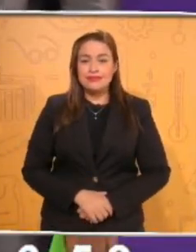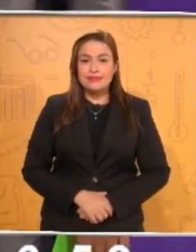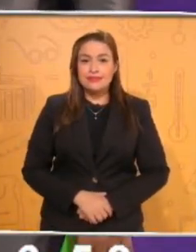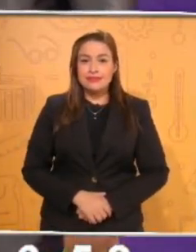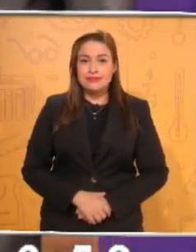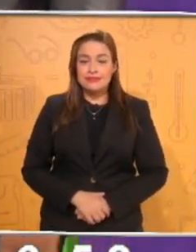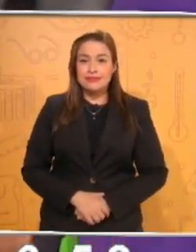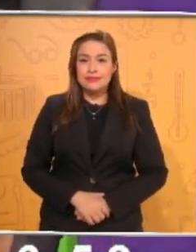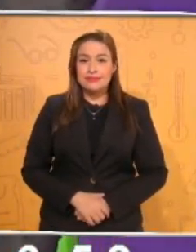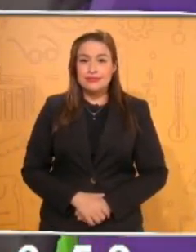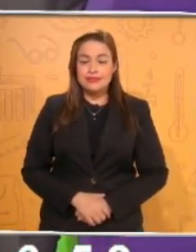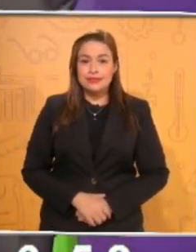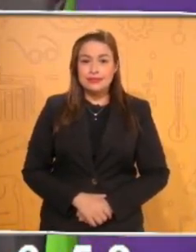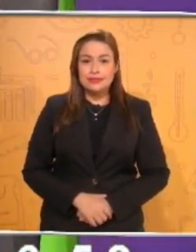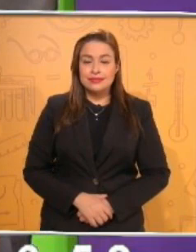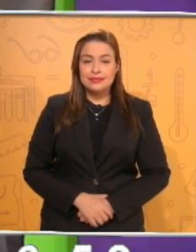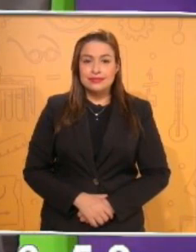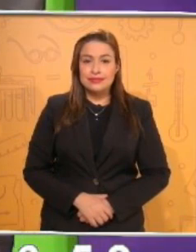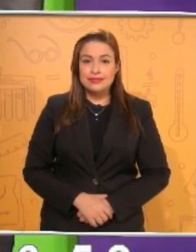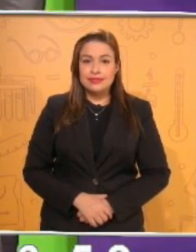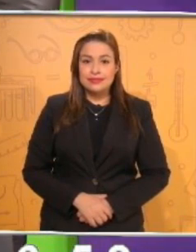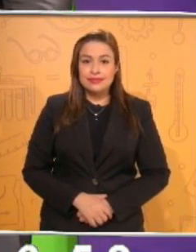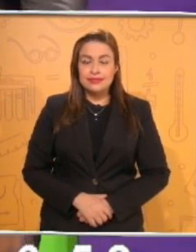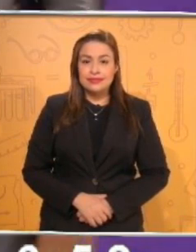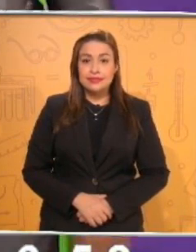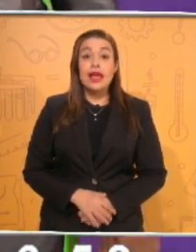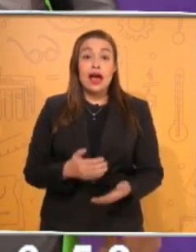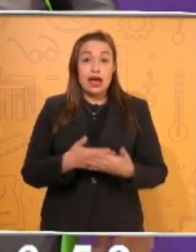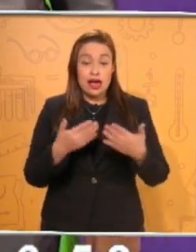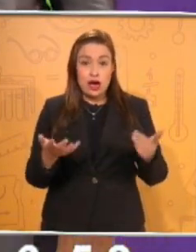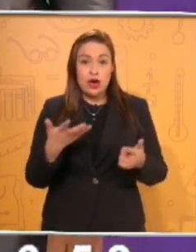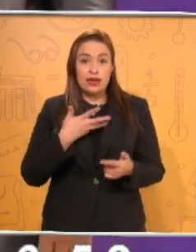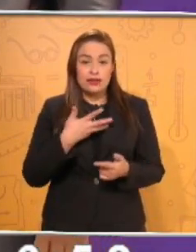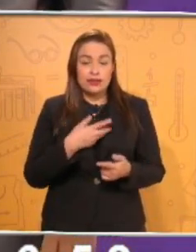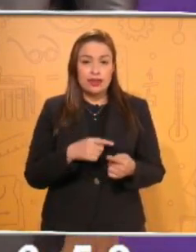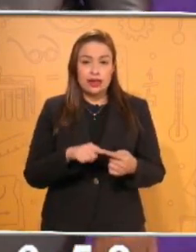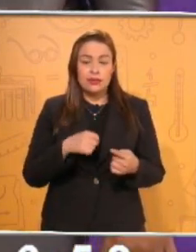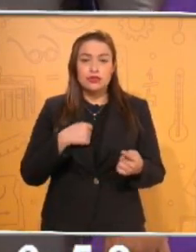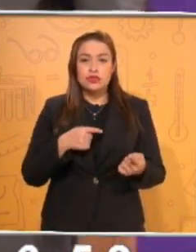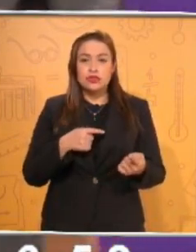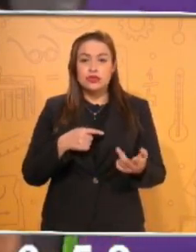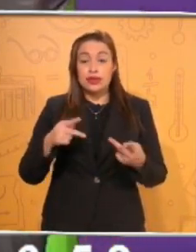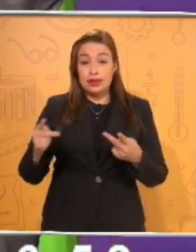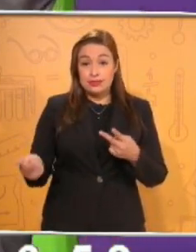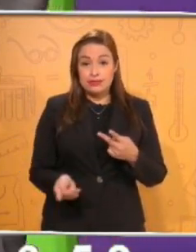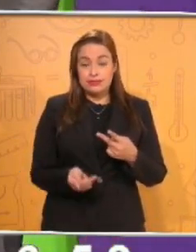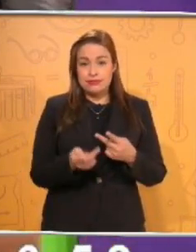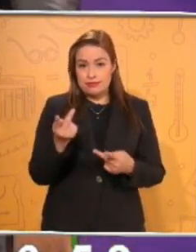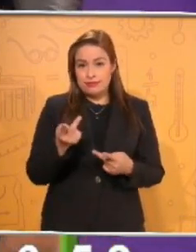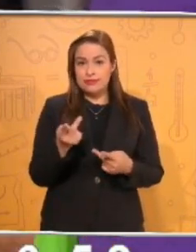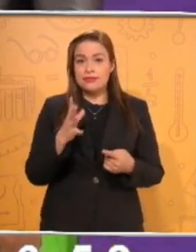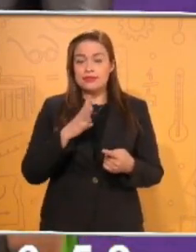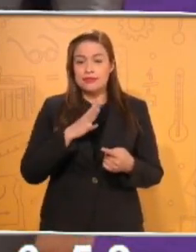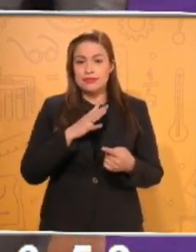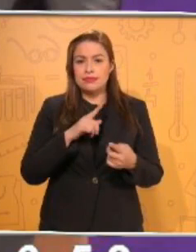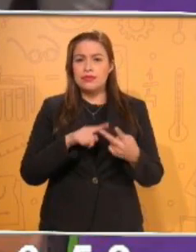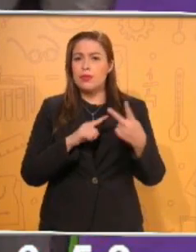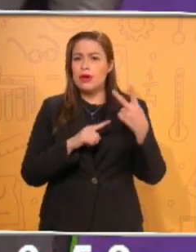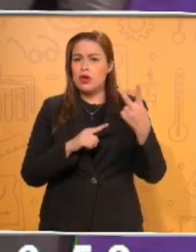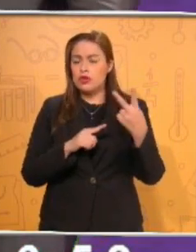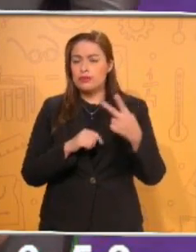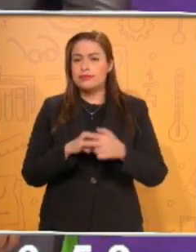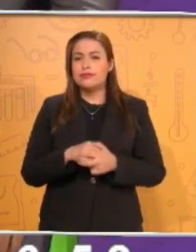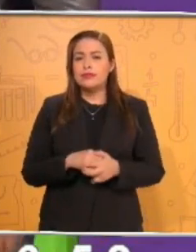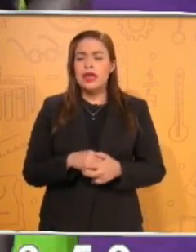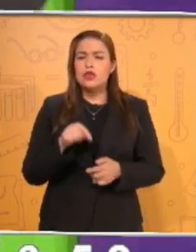Then we got Thanks for all. Then we got the question, thank you to Marifer. Then we got the question number 2. What were you